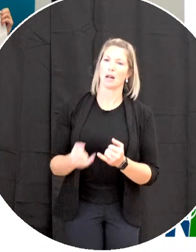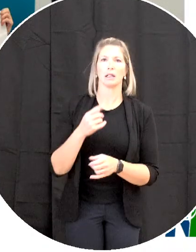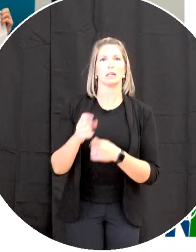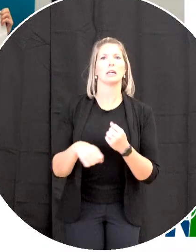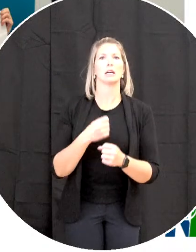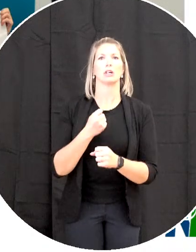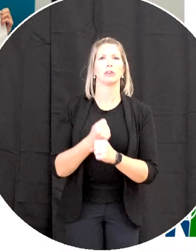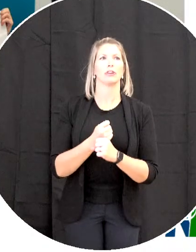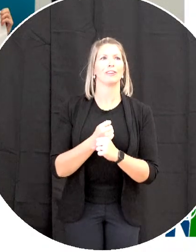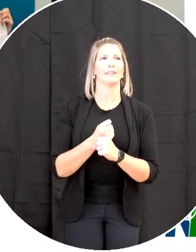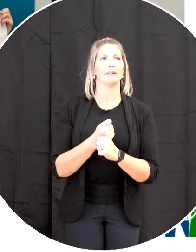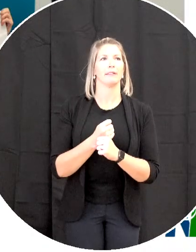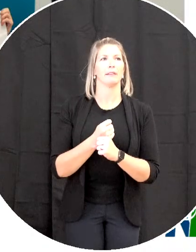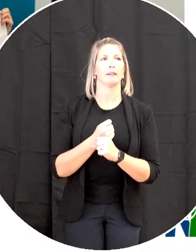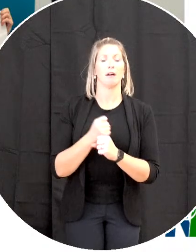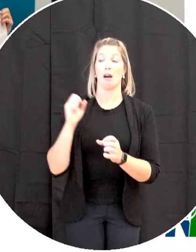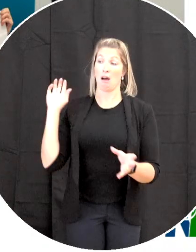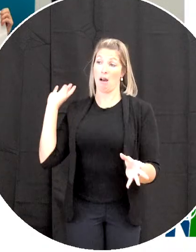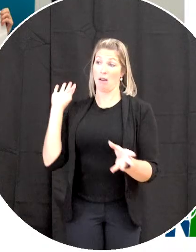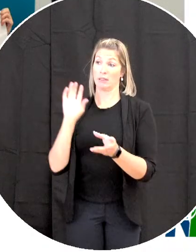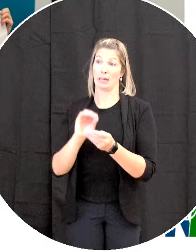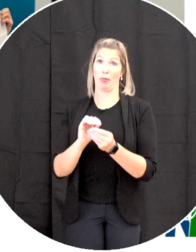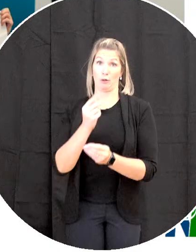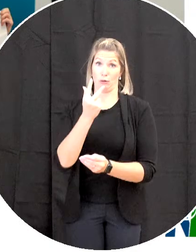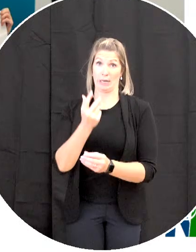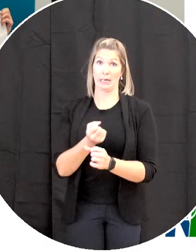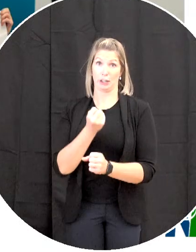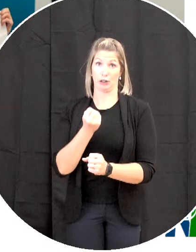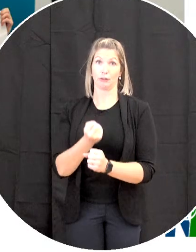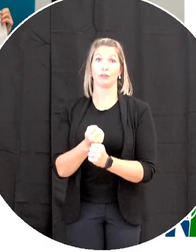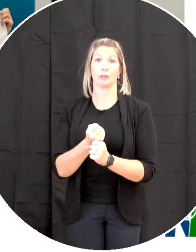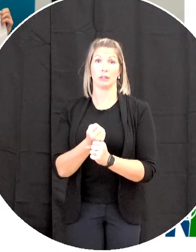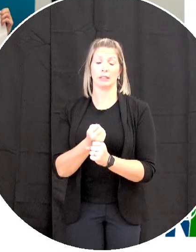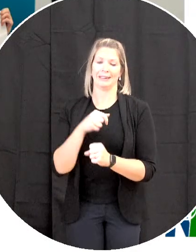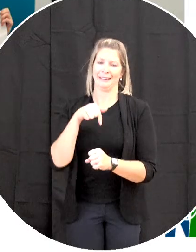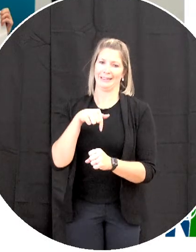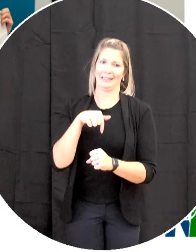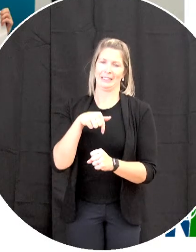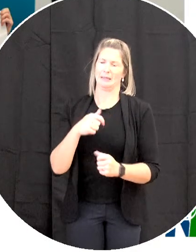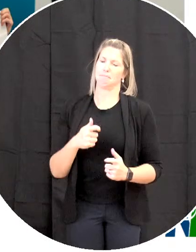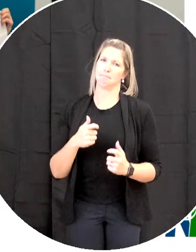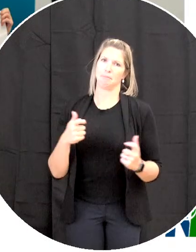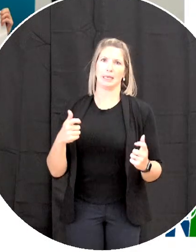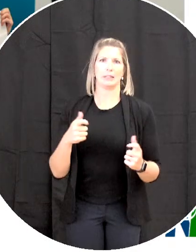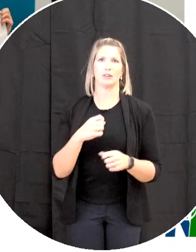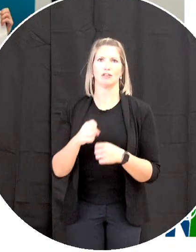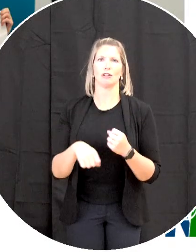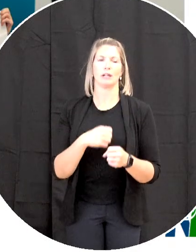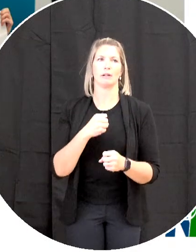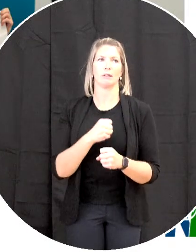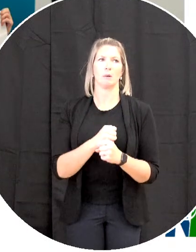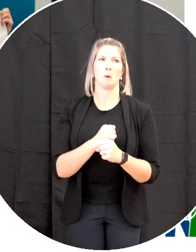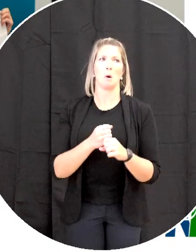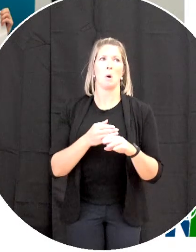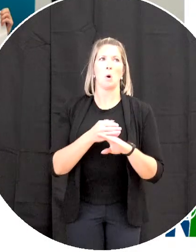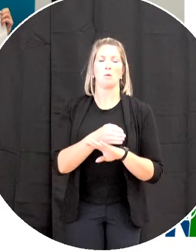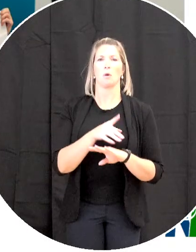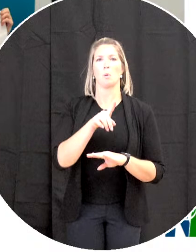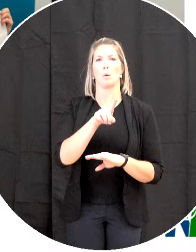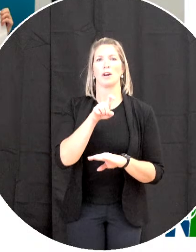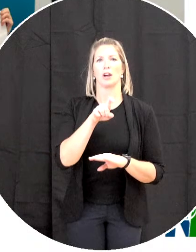total, over these last 3 years, and this is the biggest year, the biggest influx, we're up to over 100 reading